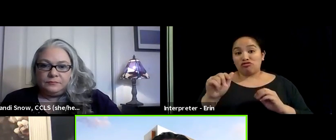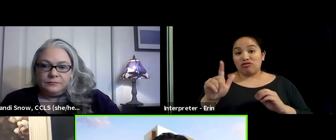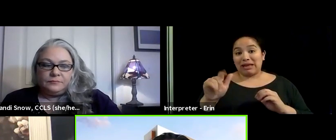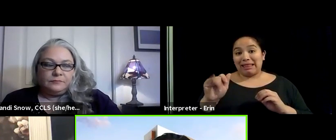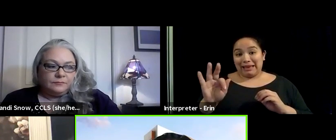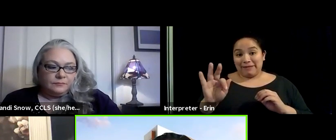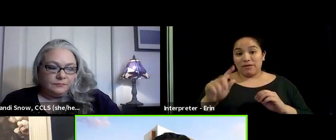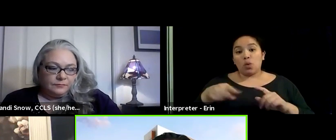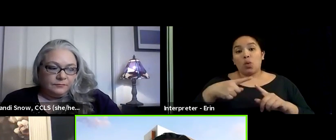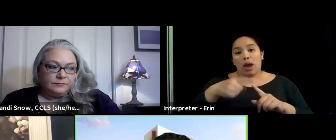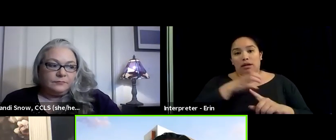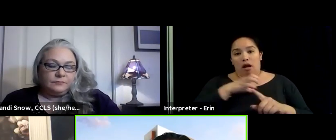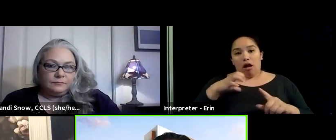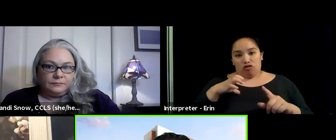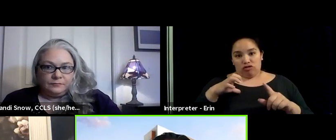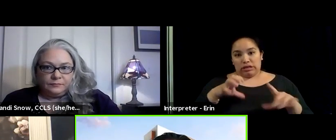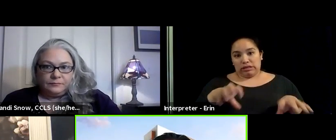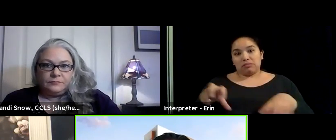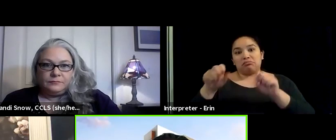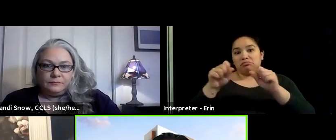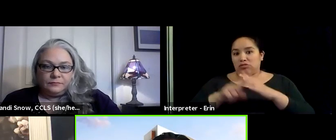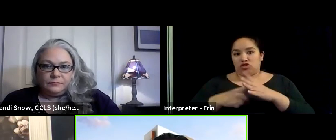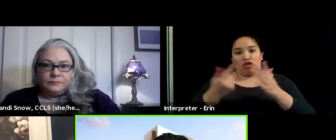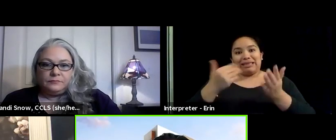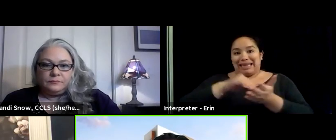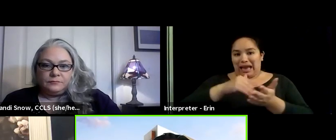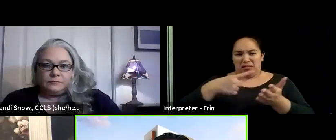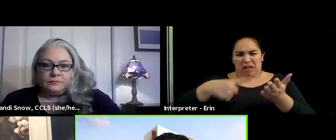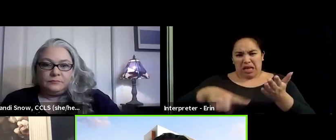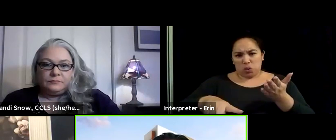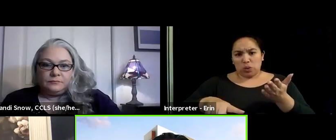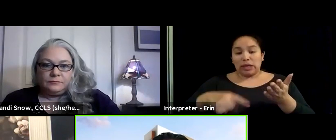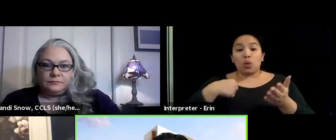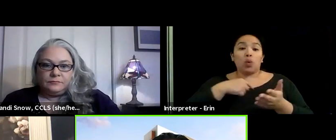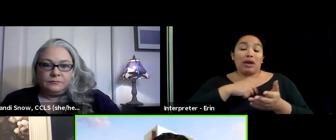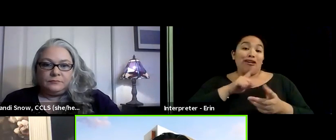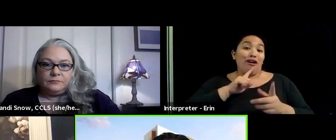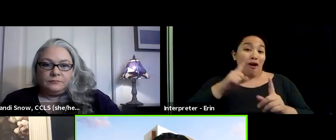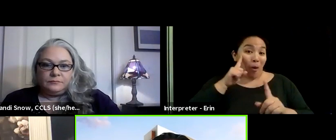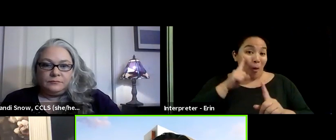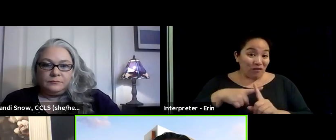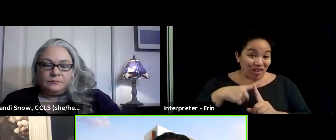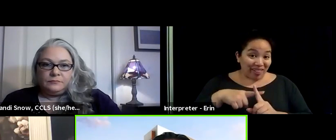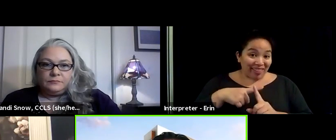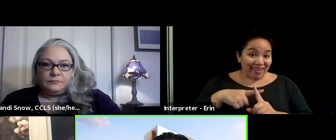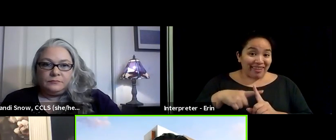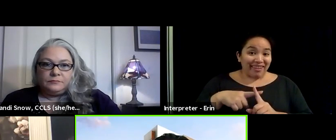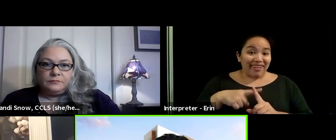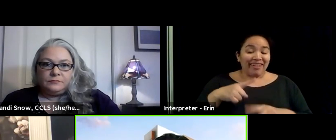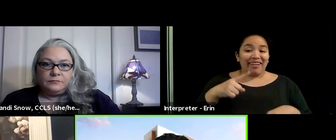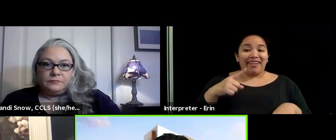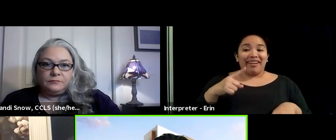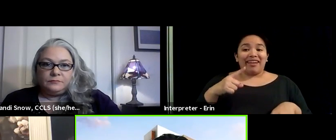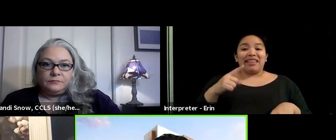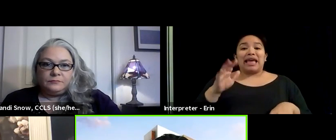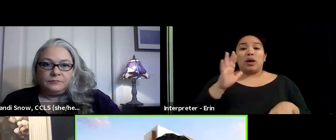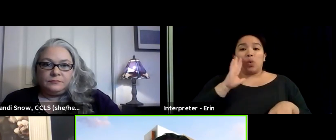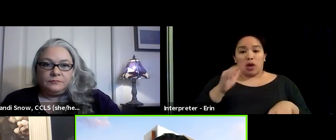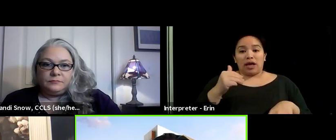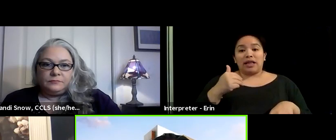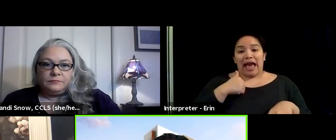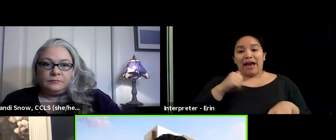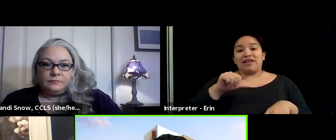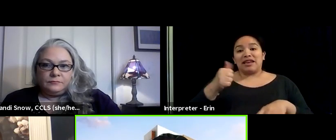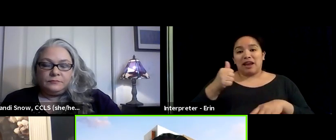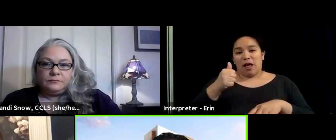resumes session in the next week or so. We are hopeful that they will take another version of the